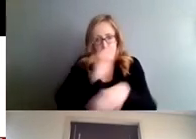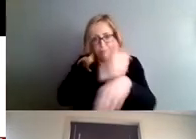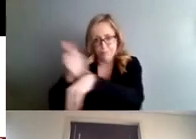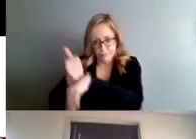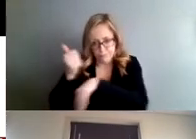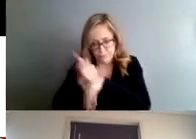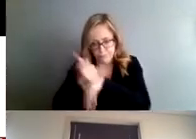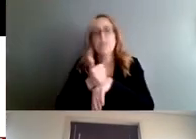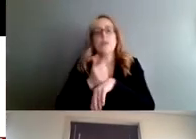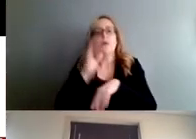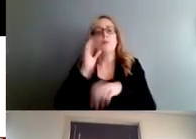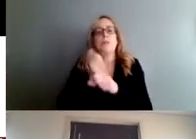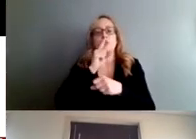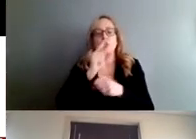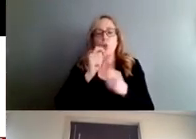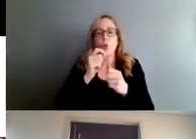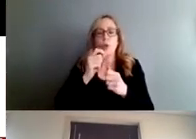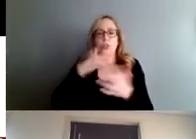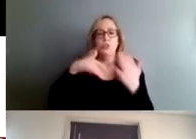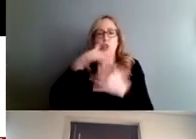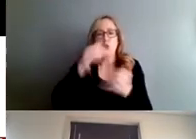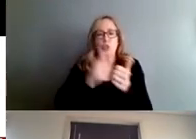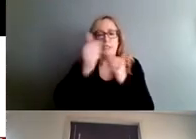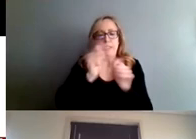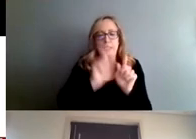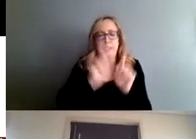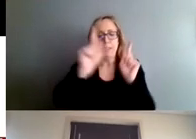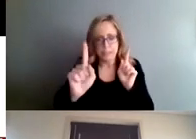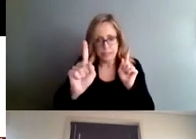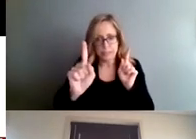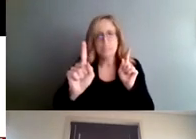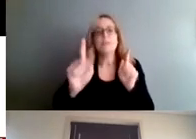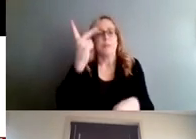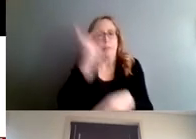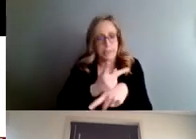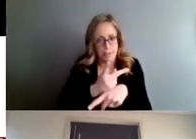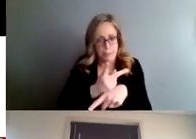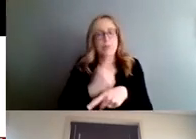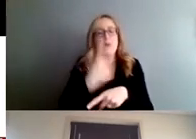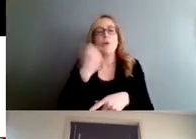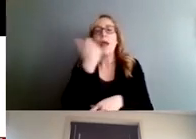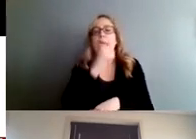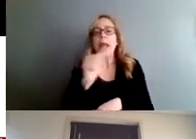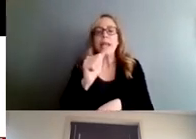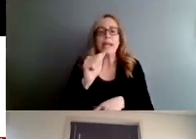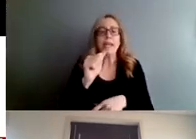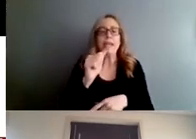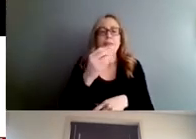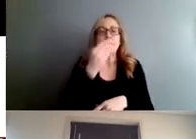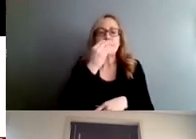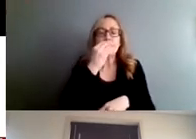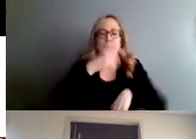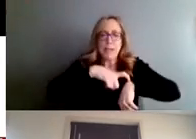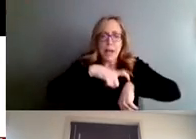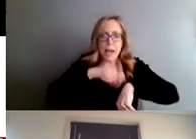sure that social distancing remains in place for any of the meal times or the breaks. And